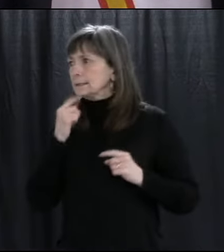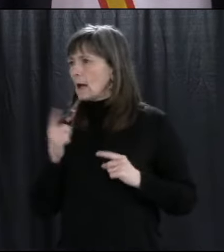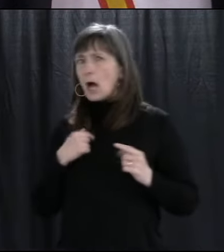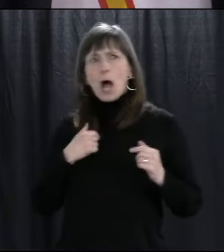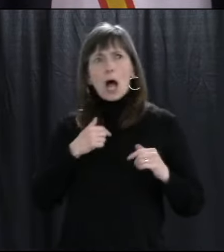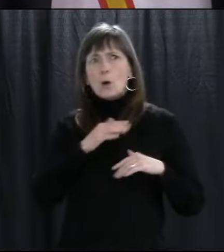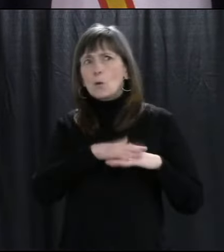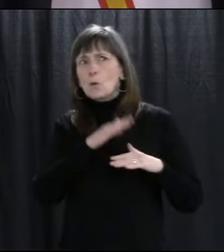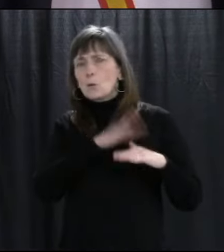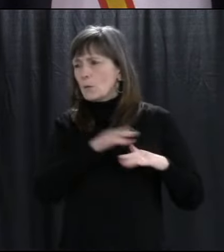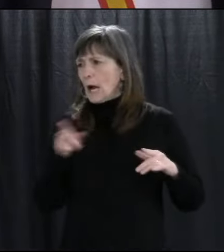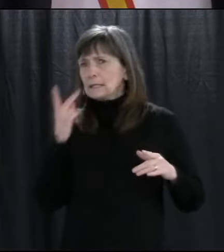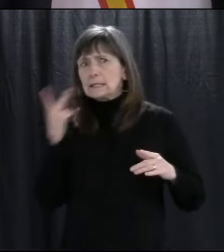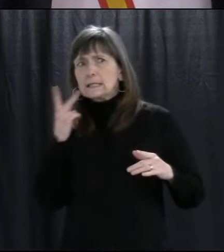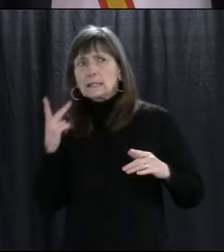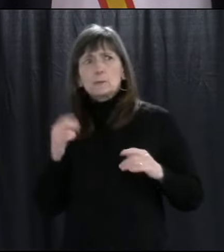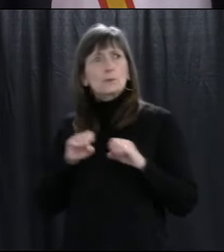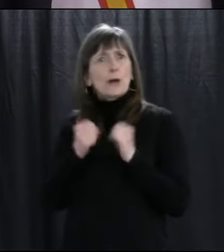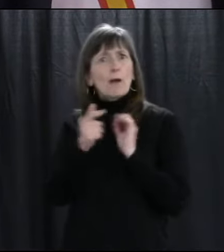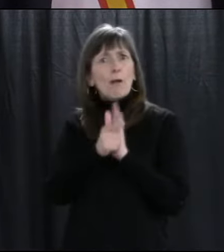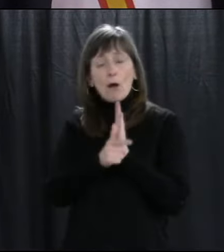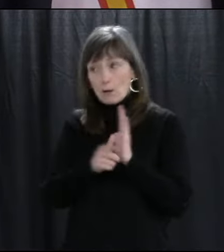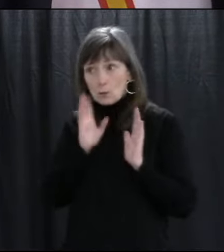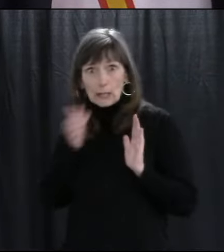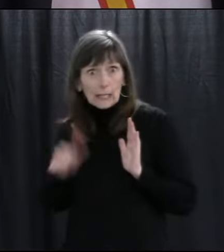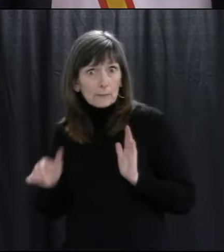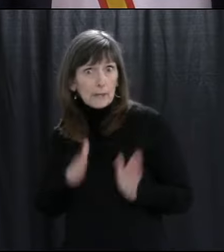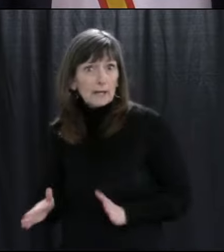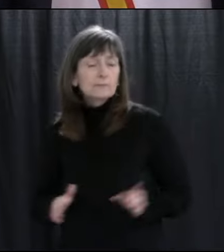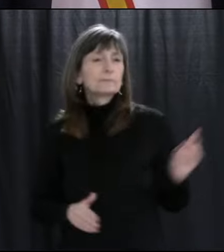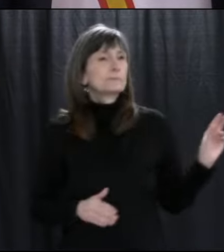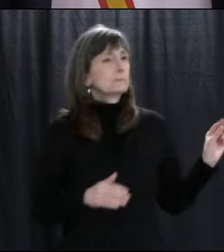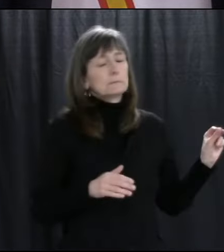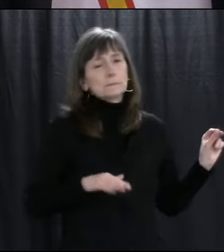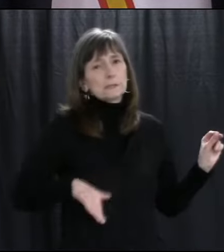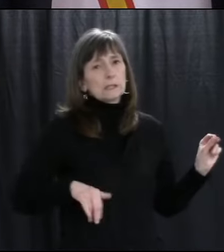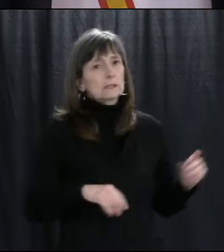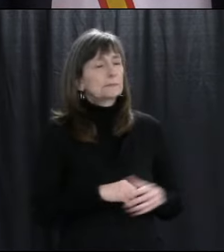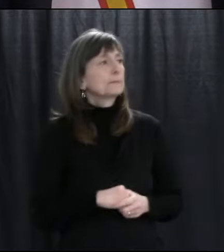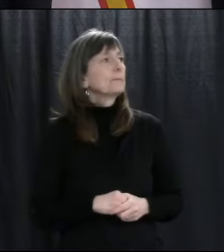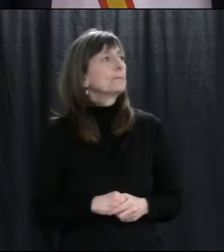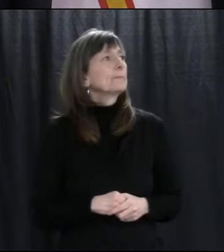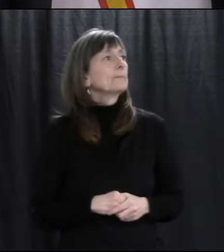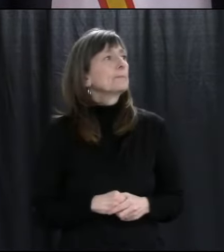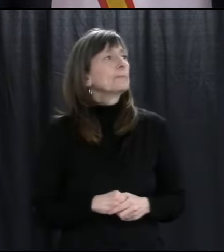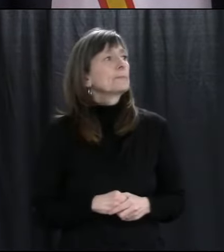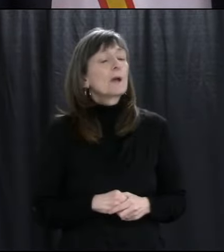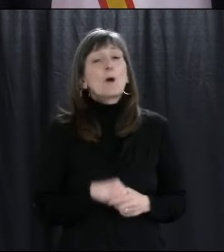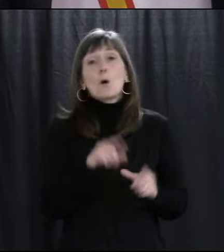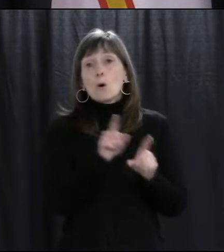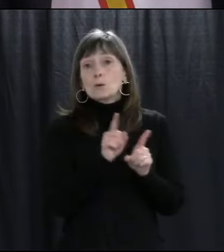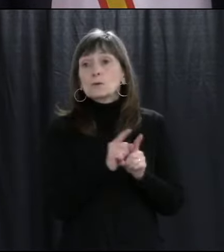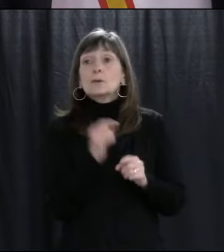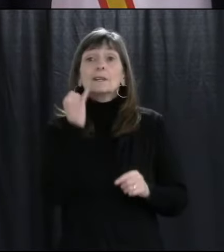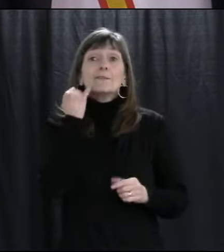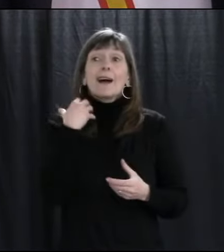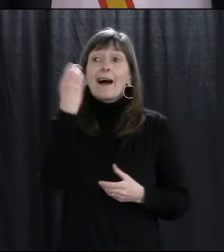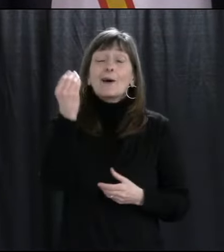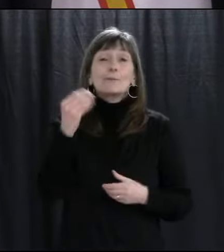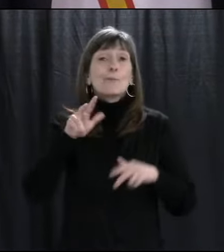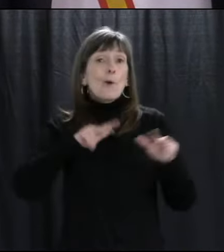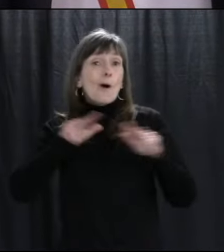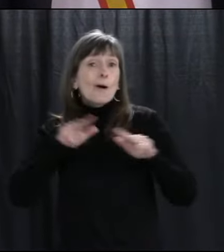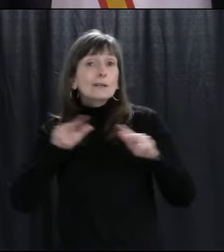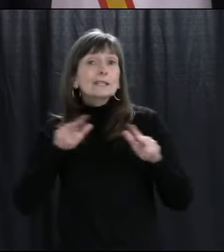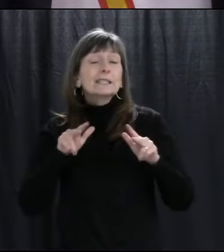that. Okay, and I've had a lot of people asking too about, when walking outdoors, places like Bowring Park, which